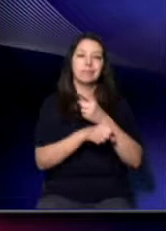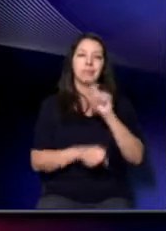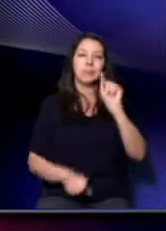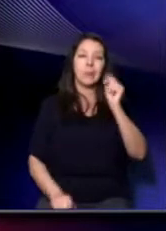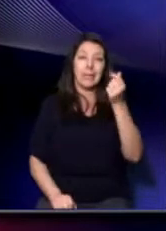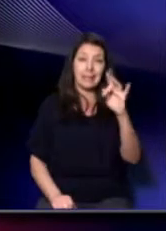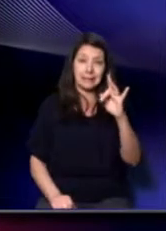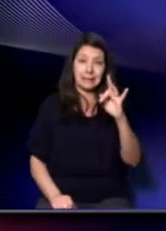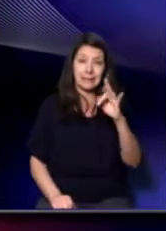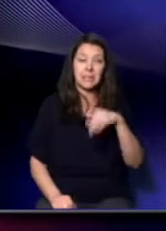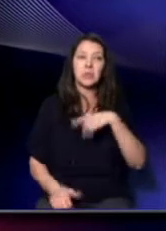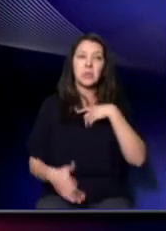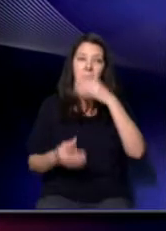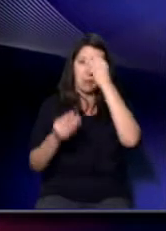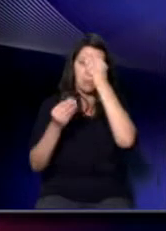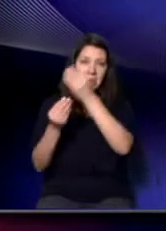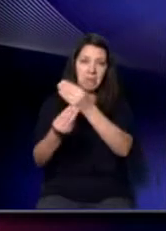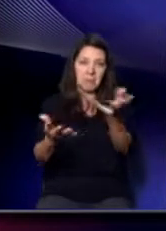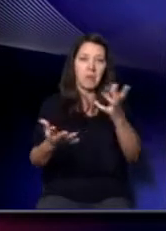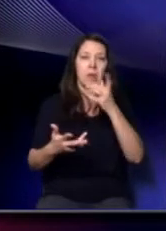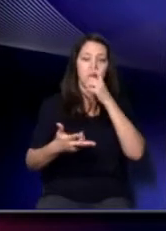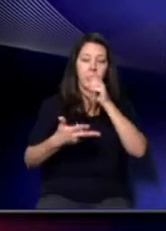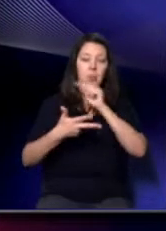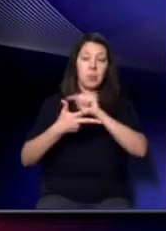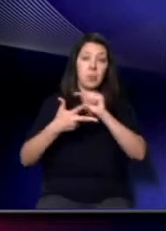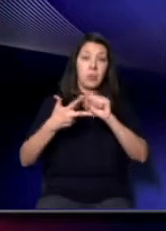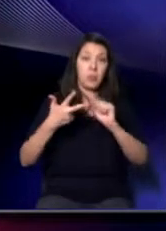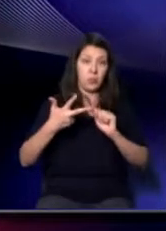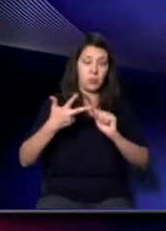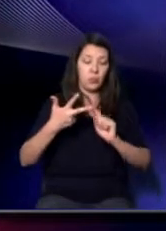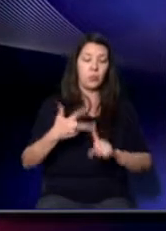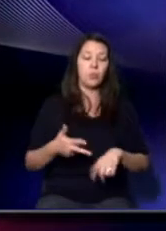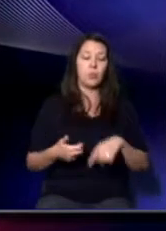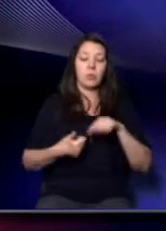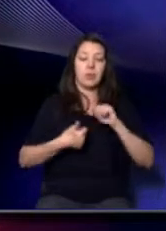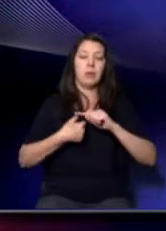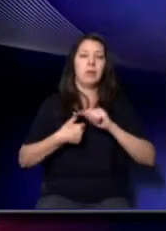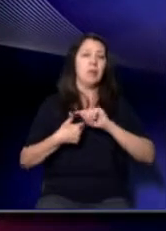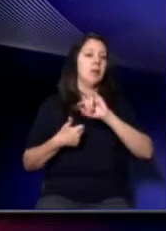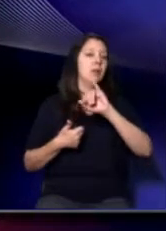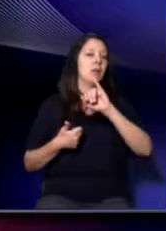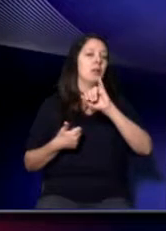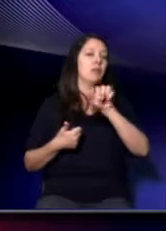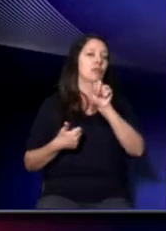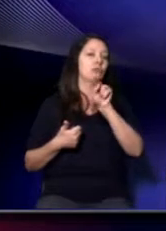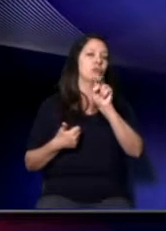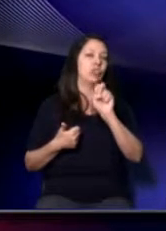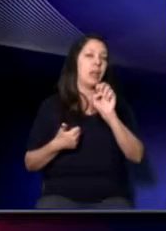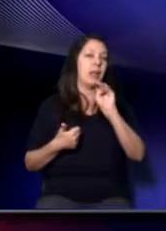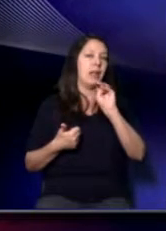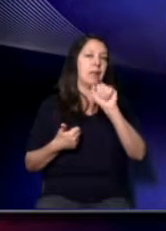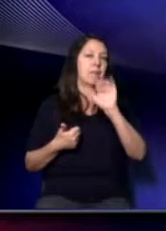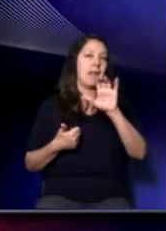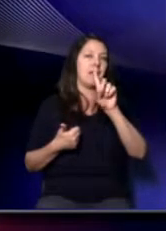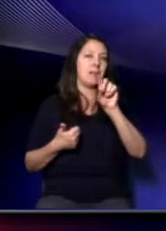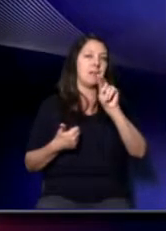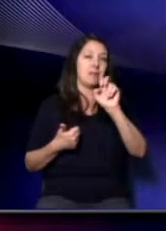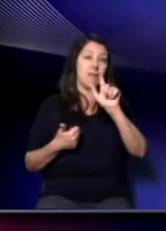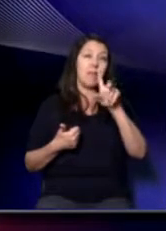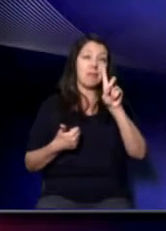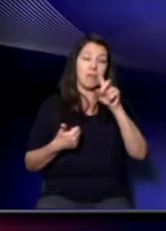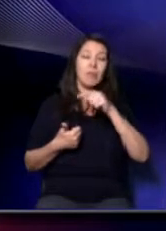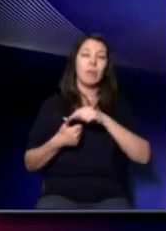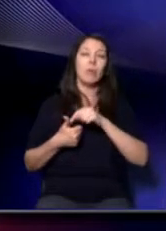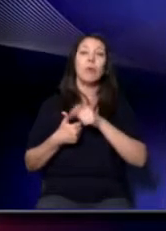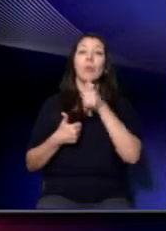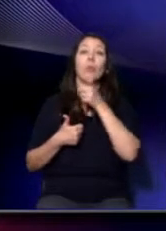let you know who those individuals are. First is Jane McDonald. She is the